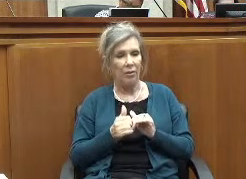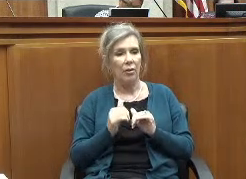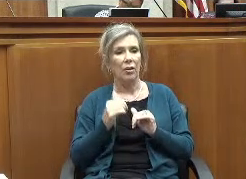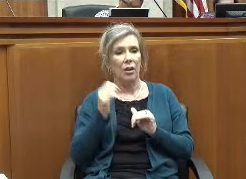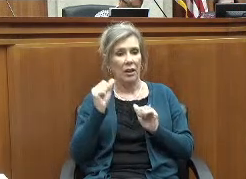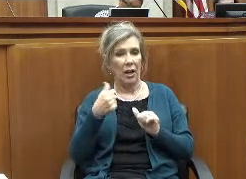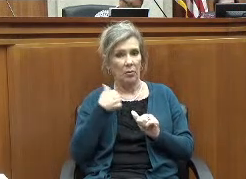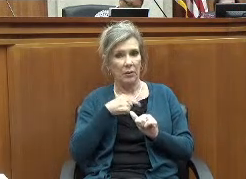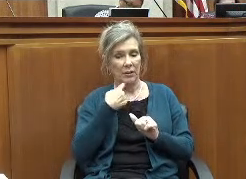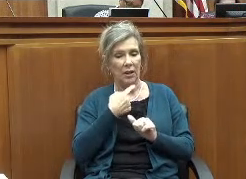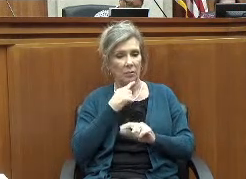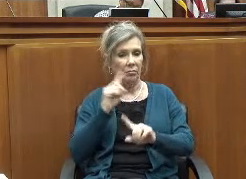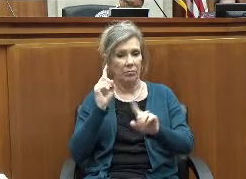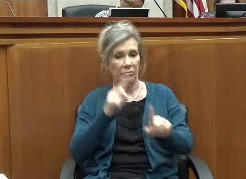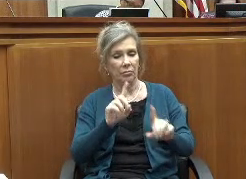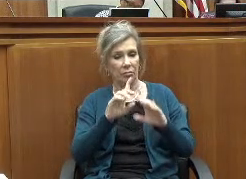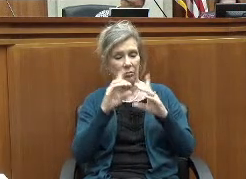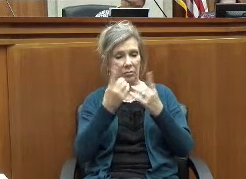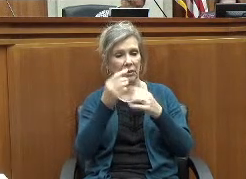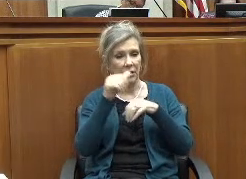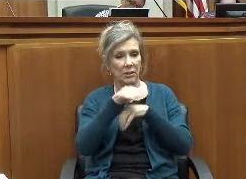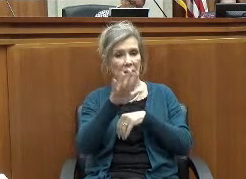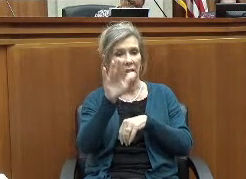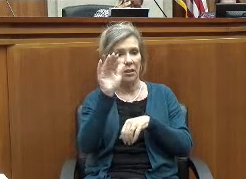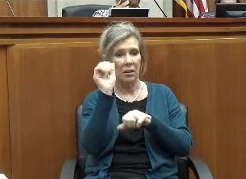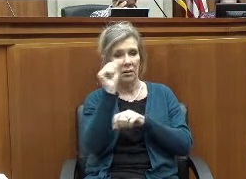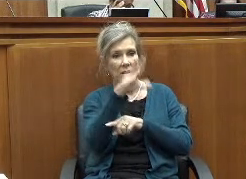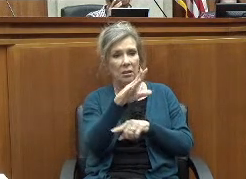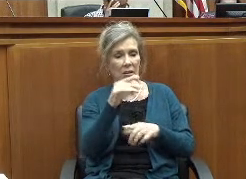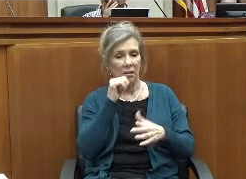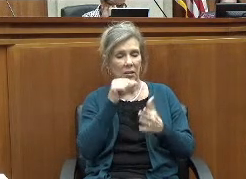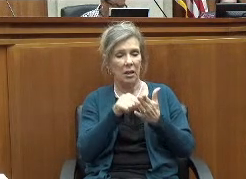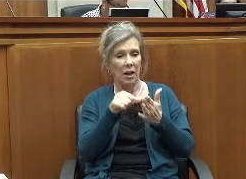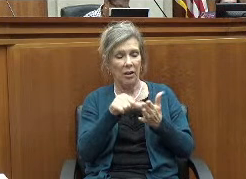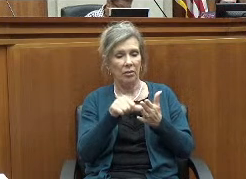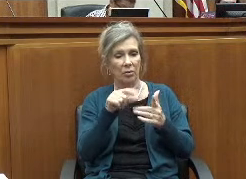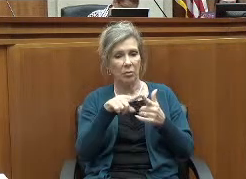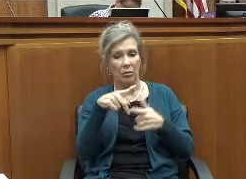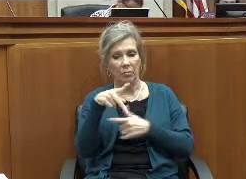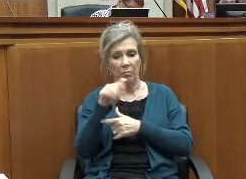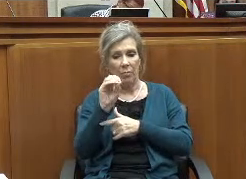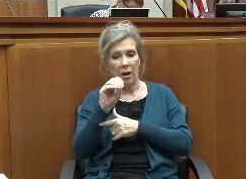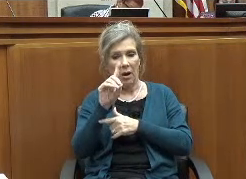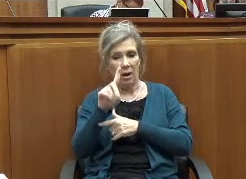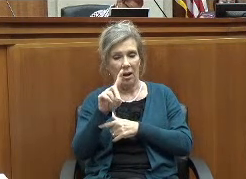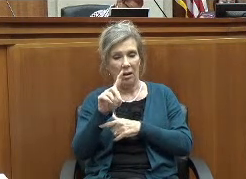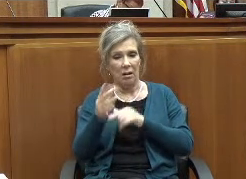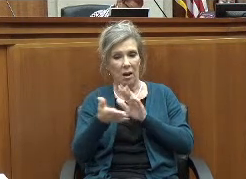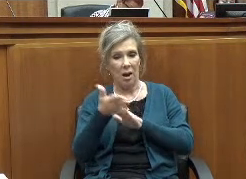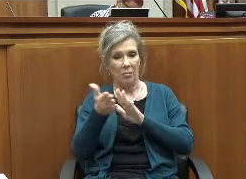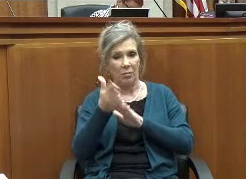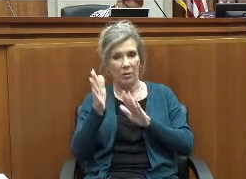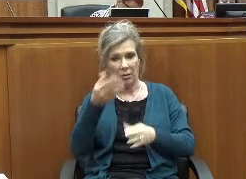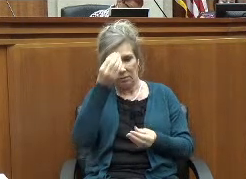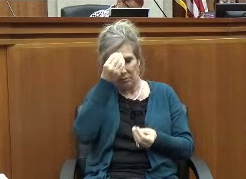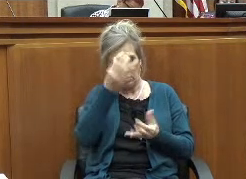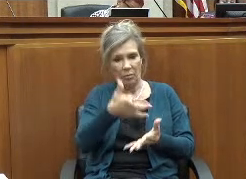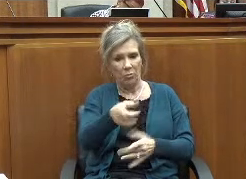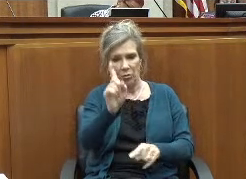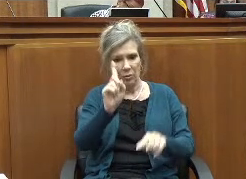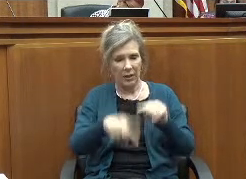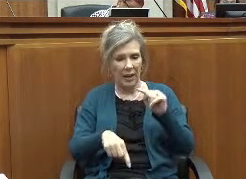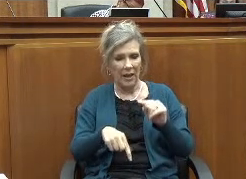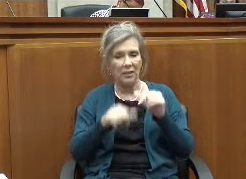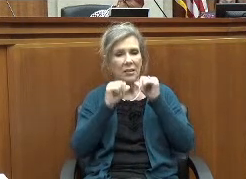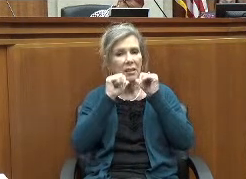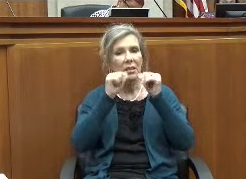are directing the department to send a letter to pod operators informing them that you cannot